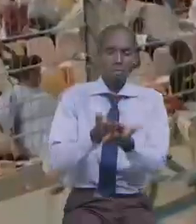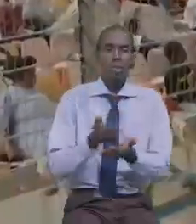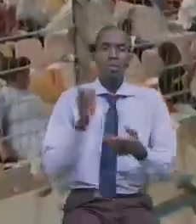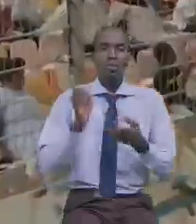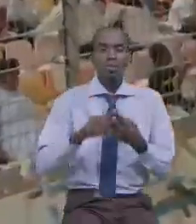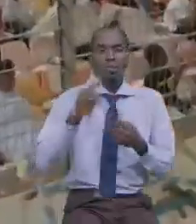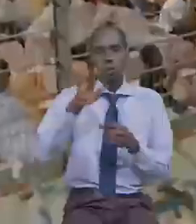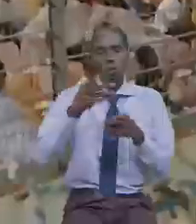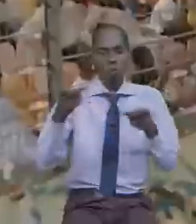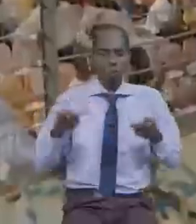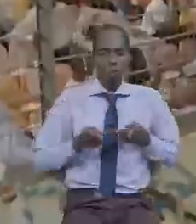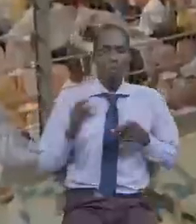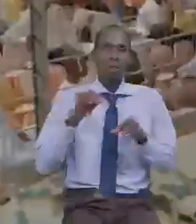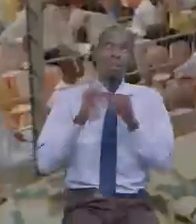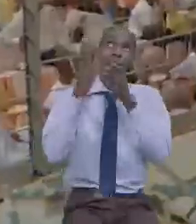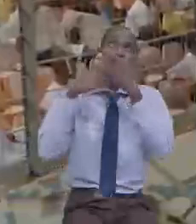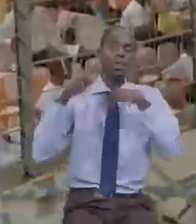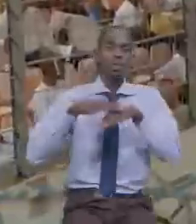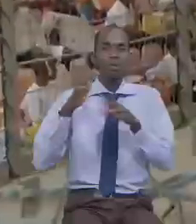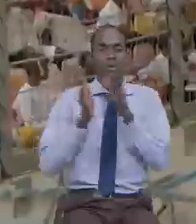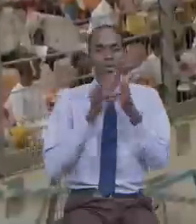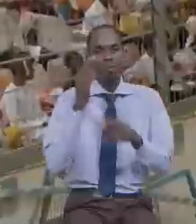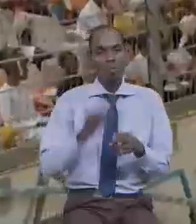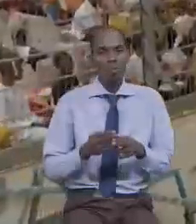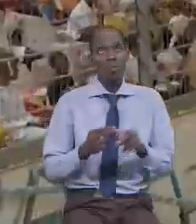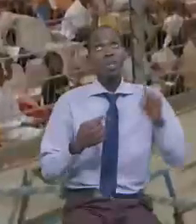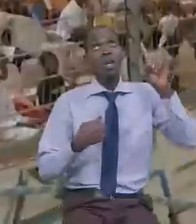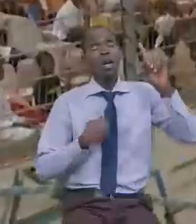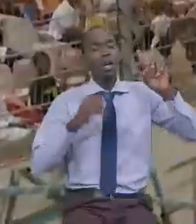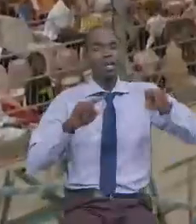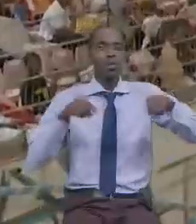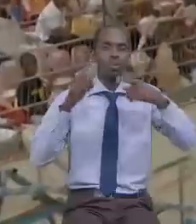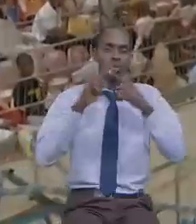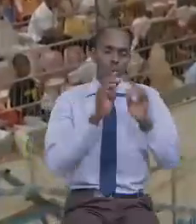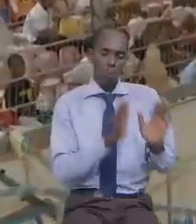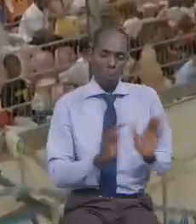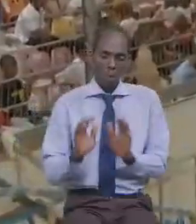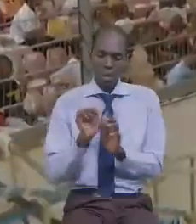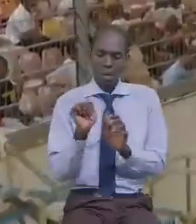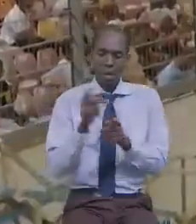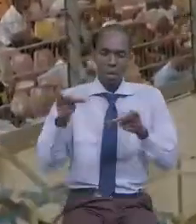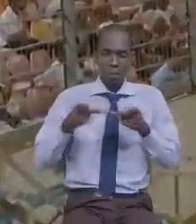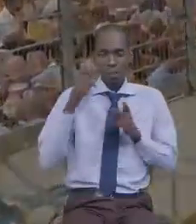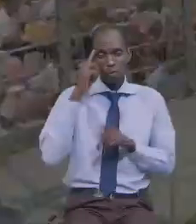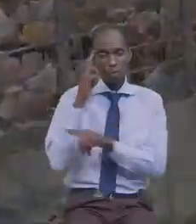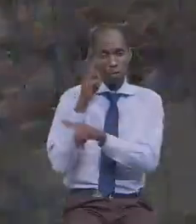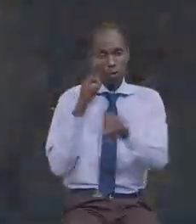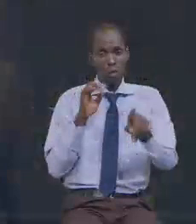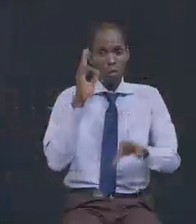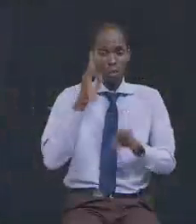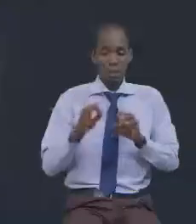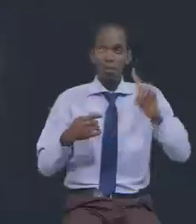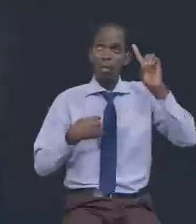in heaven. I go to prepare a place for you. And if I go and prepare a place for